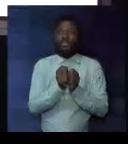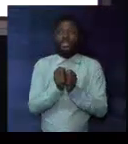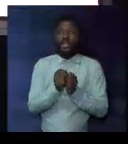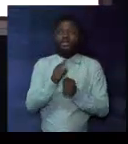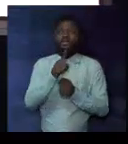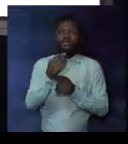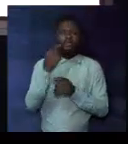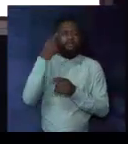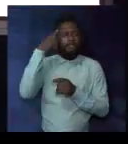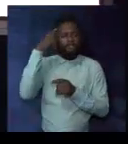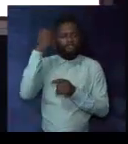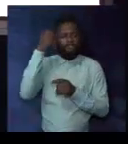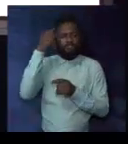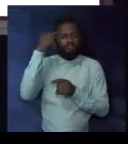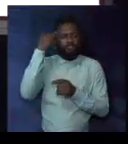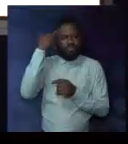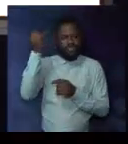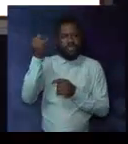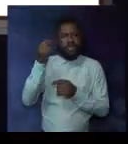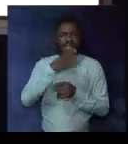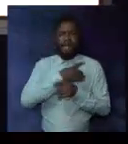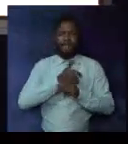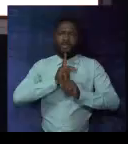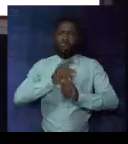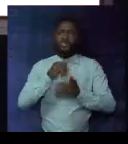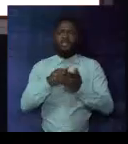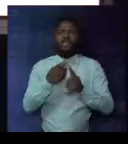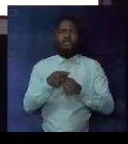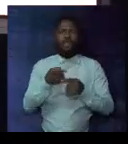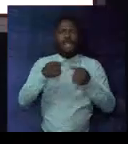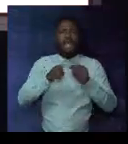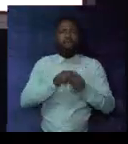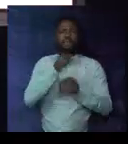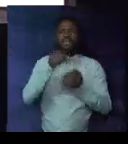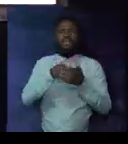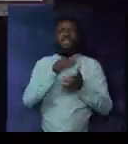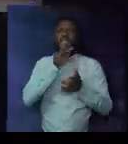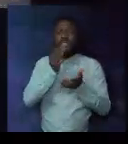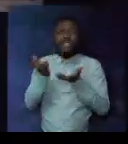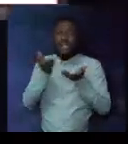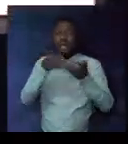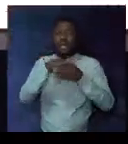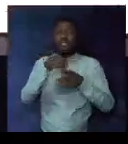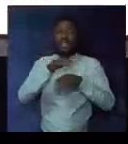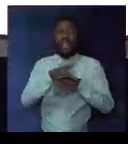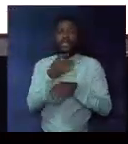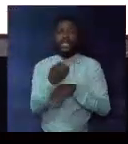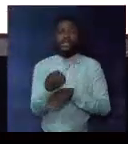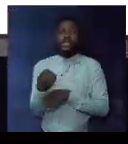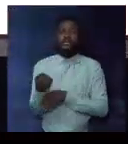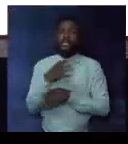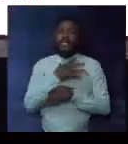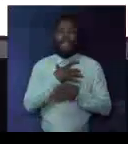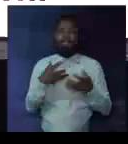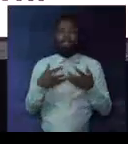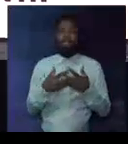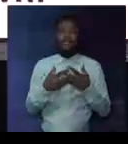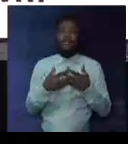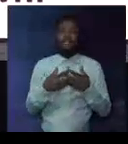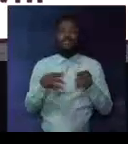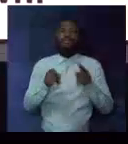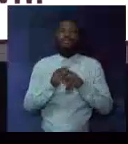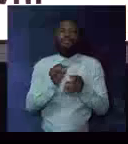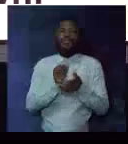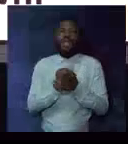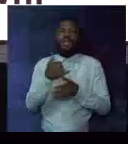work together. You predict it and you prevent it from happening. This is maintenance that is carried out on equipment and